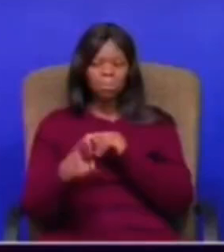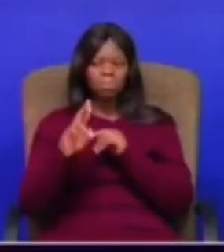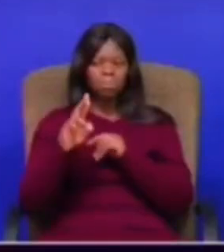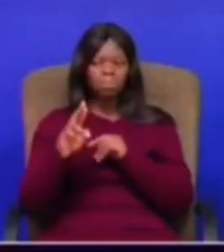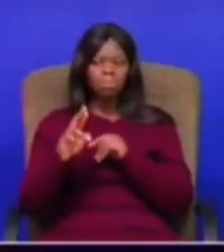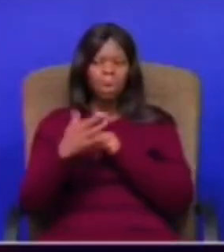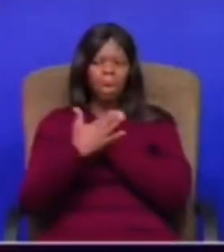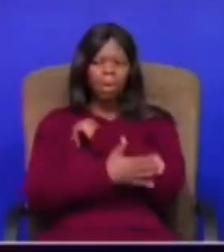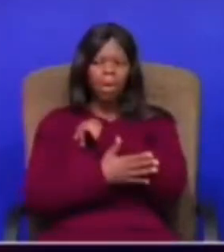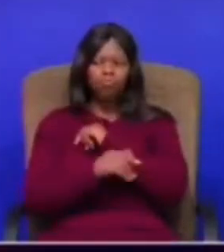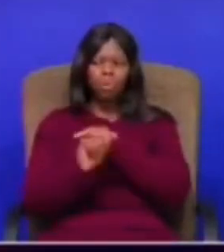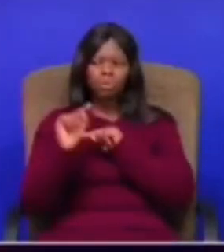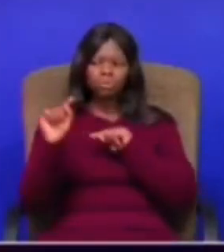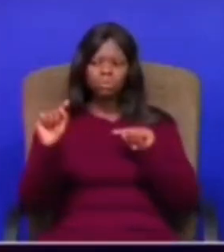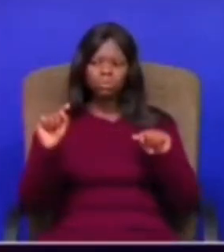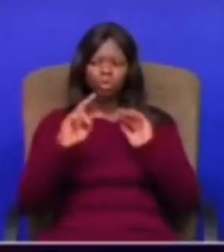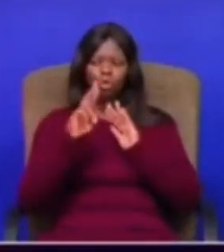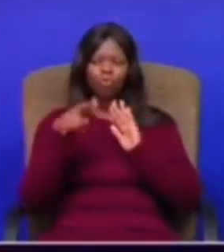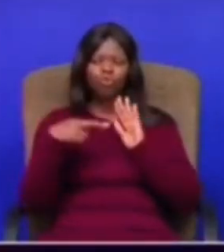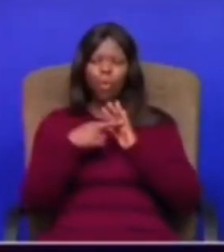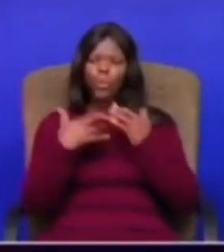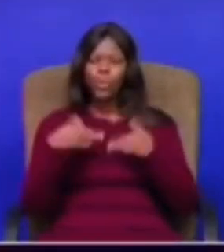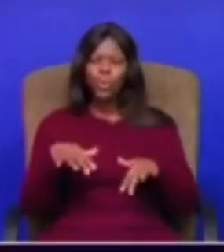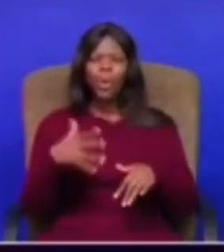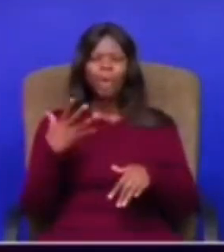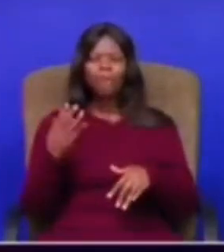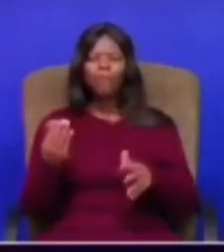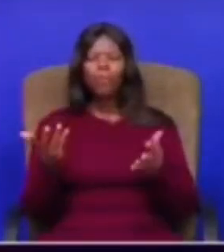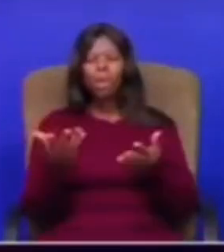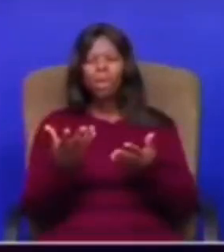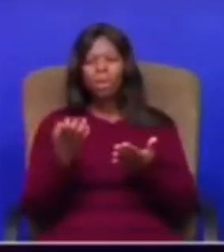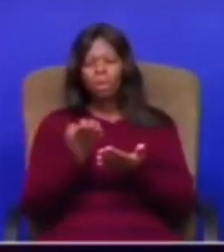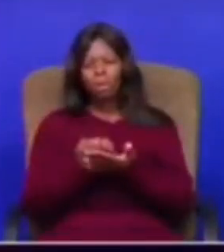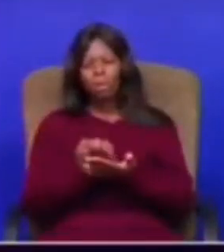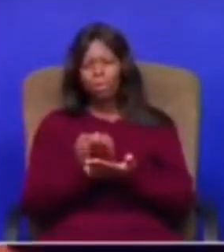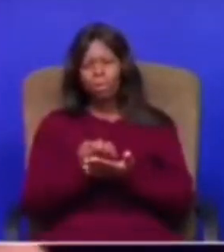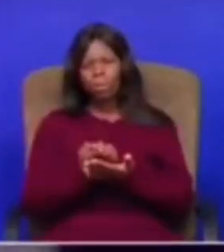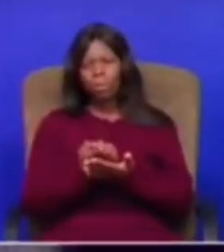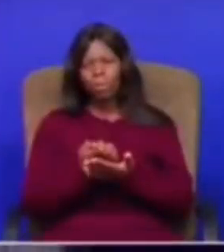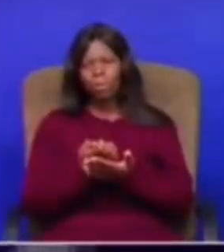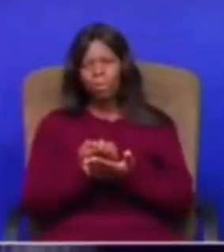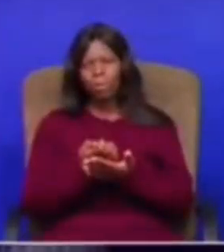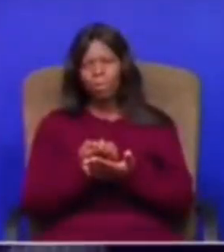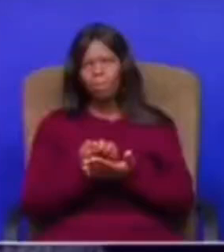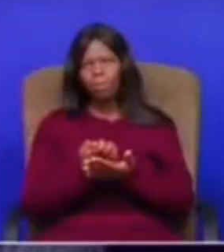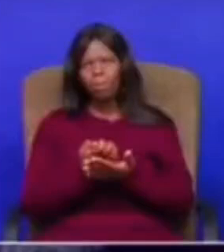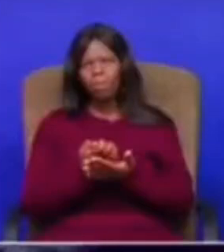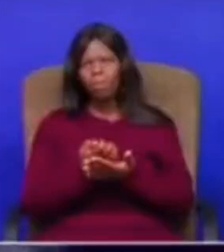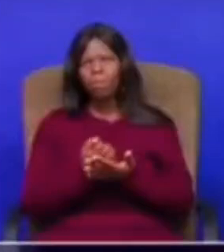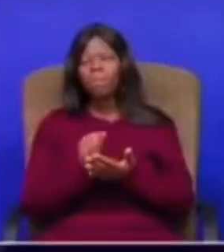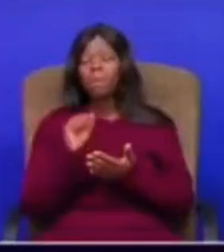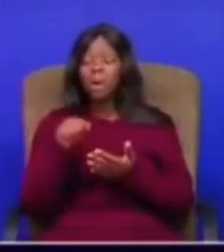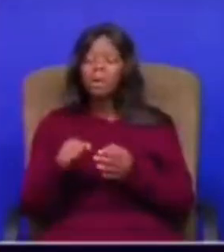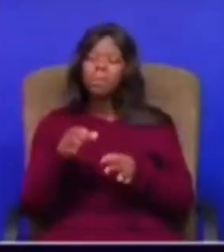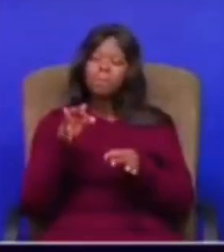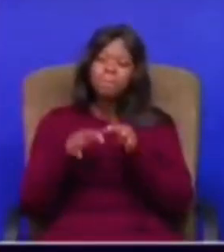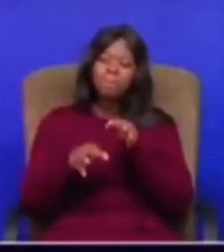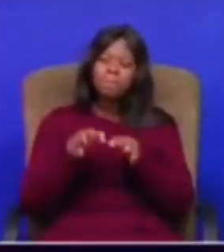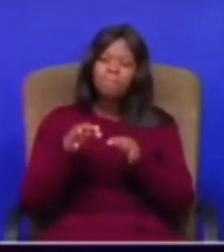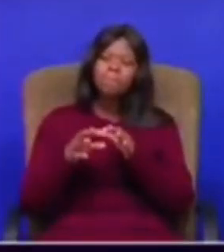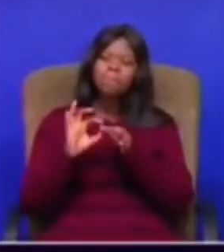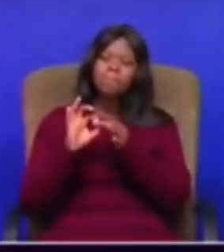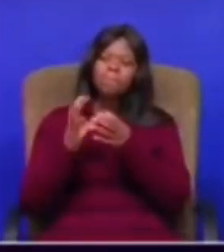countries play in each other's economy, apart from the various political relations,